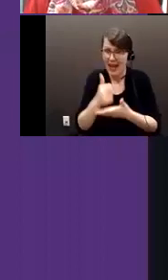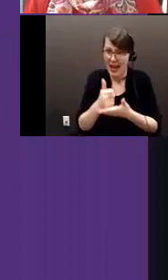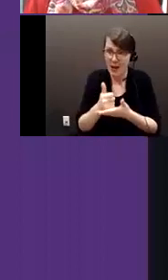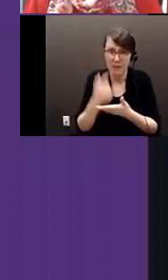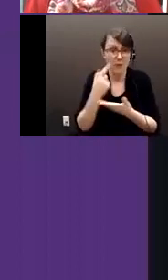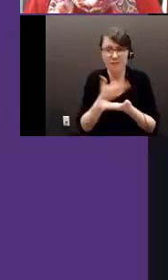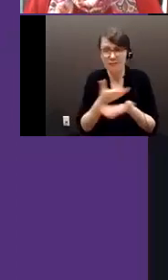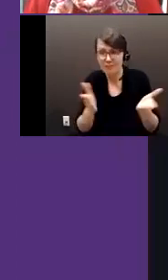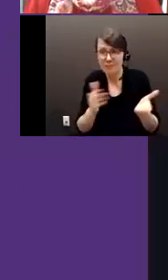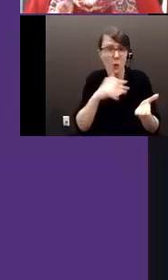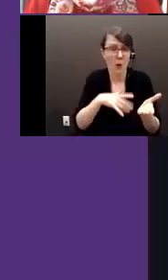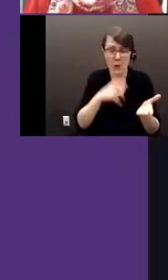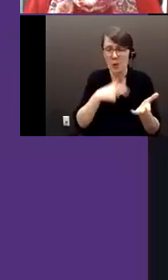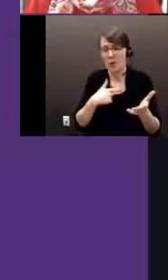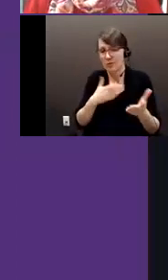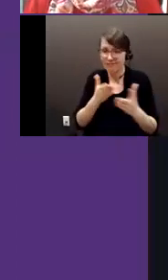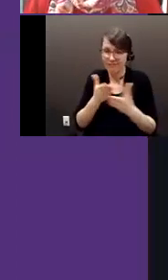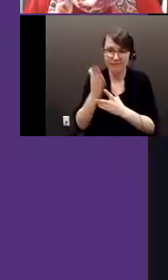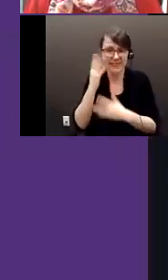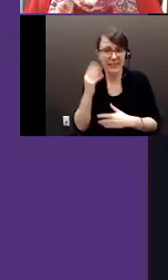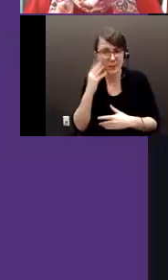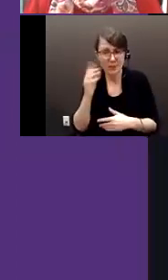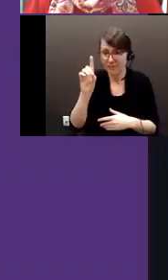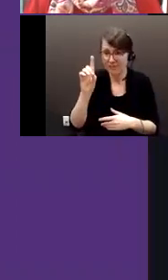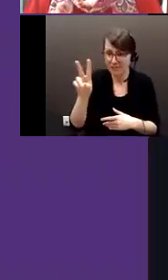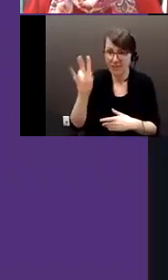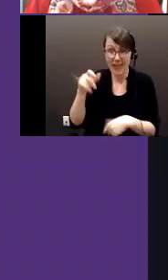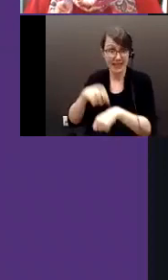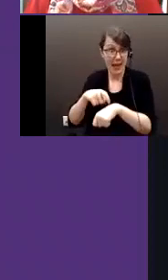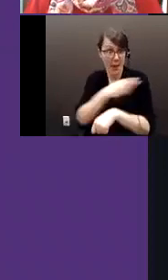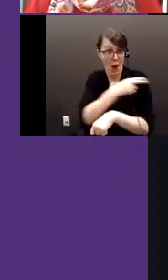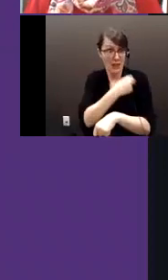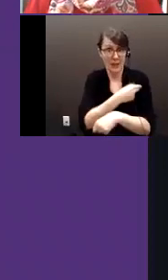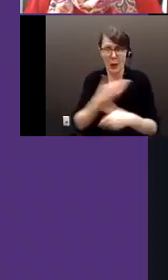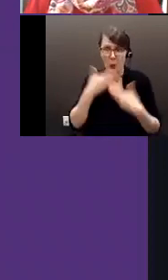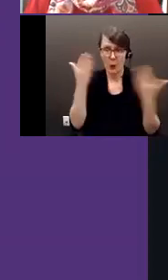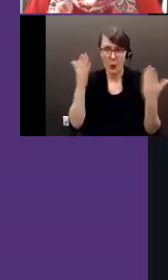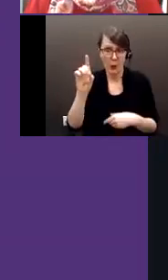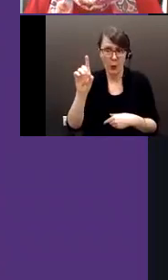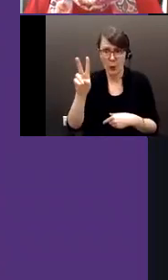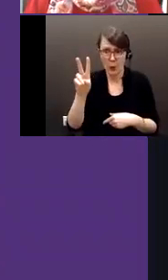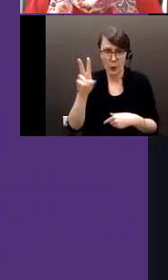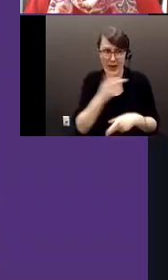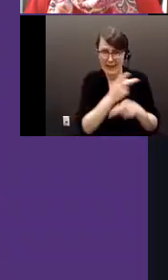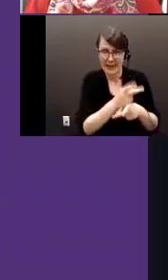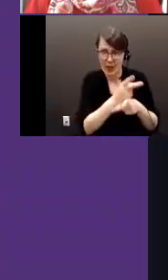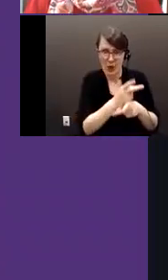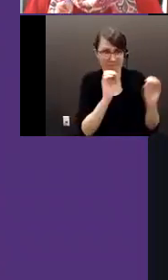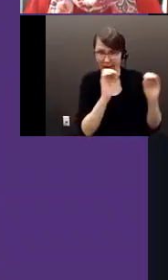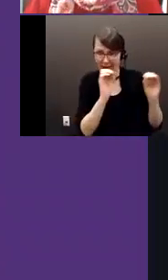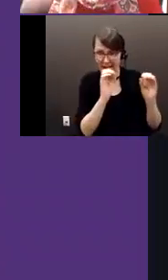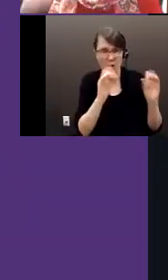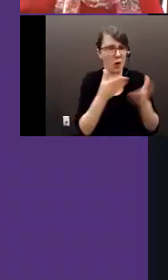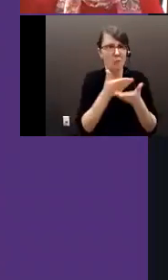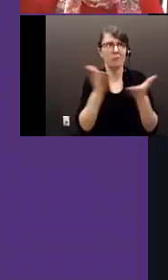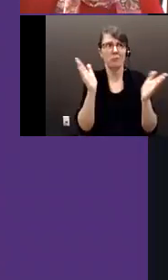no domestic violence sexual assault care center at the hospital. That hadn't been created yet. And there were no specialized services.